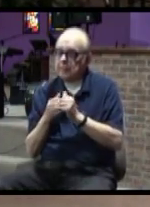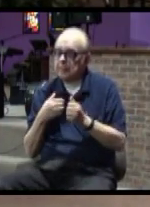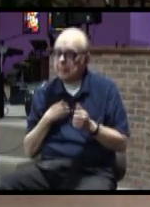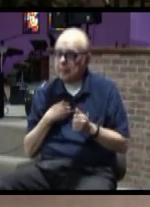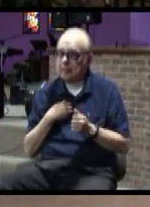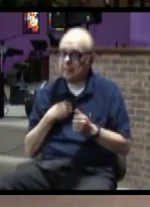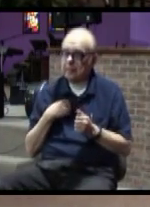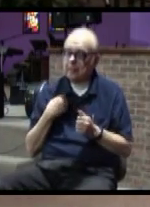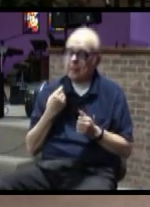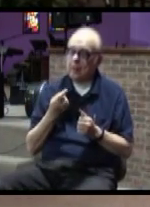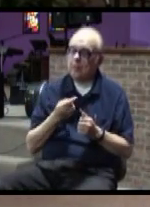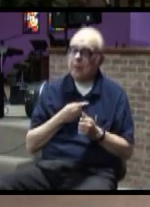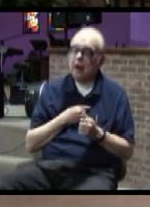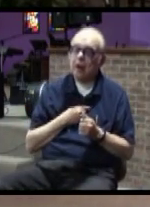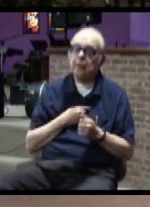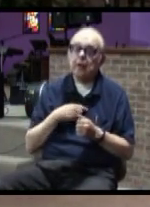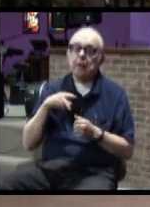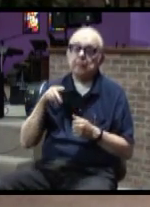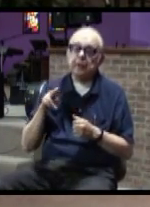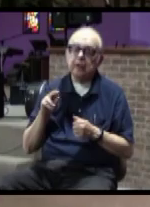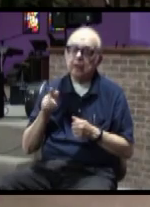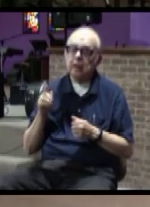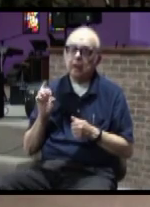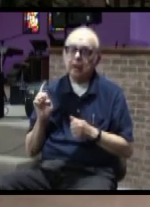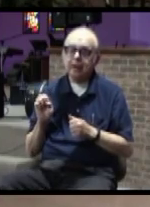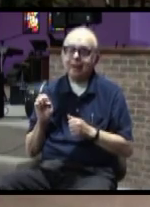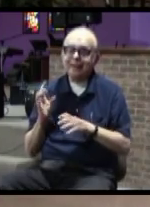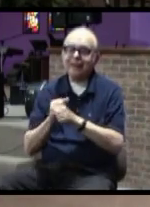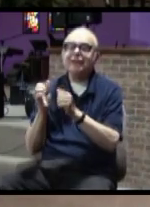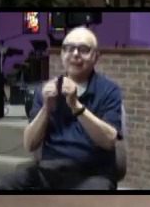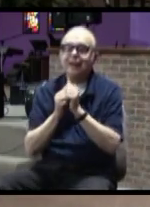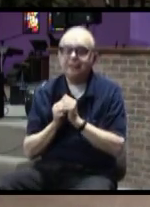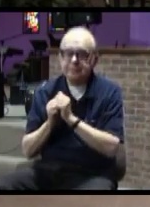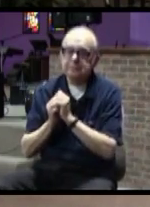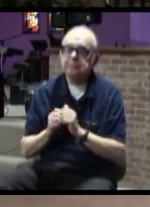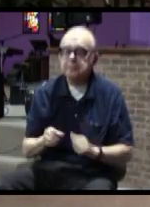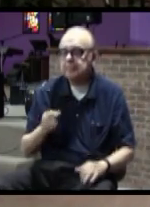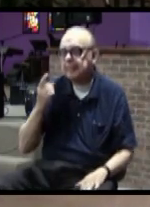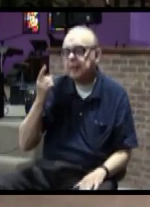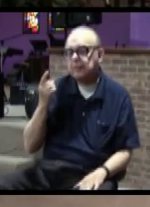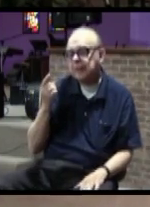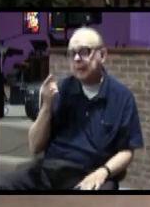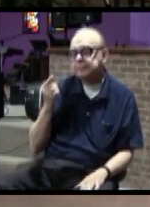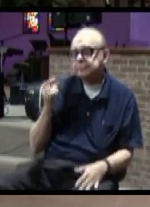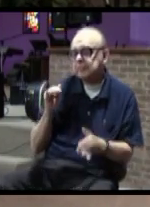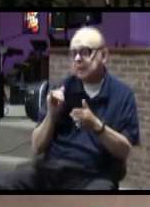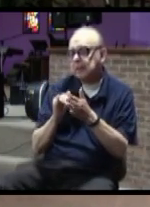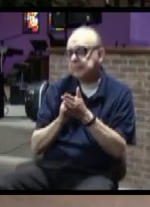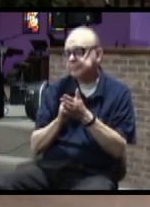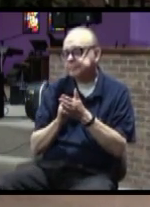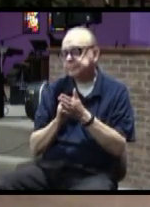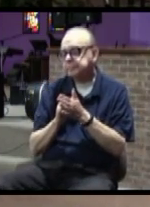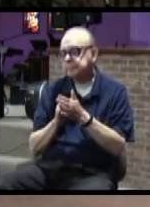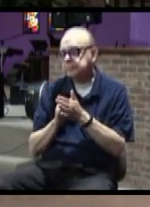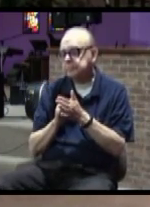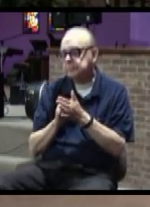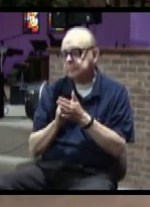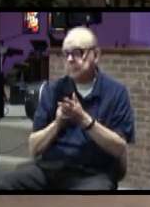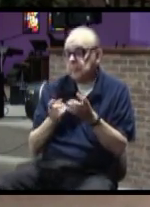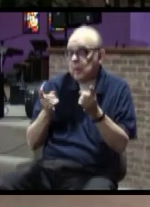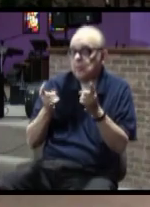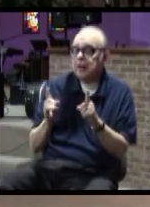If you don't share, we are the puzzle fitting together. And you need to understand